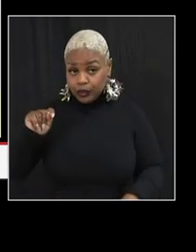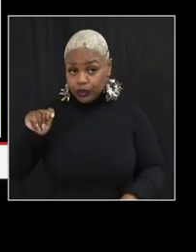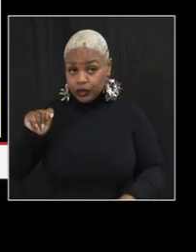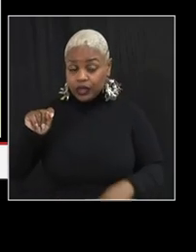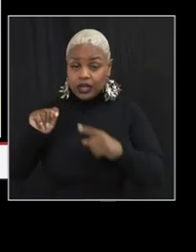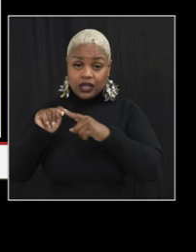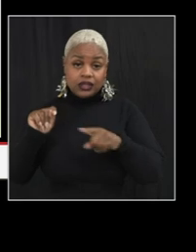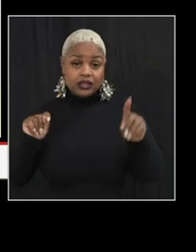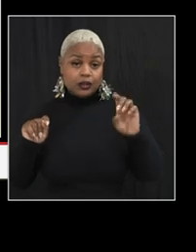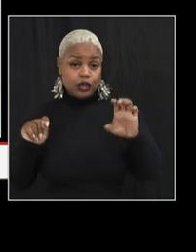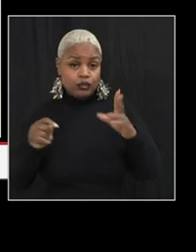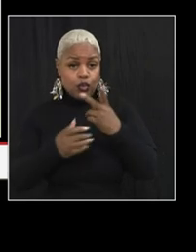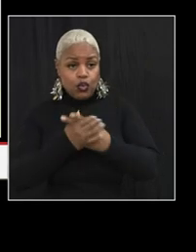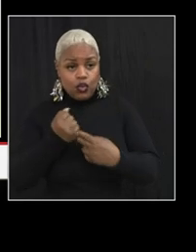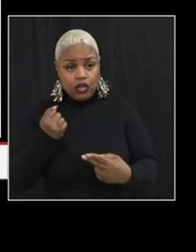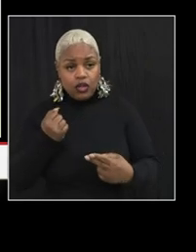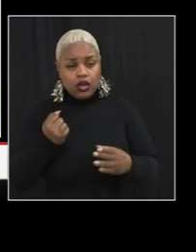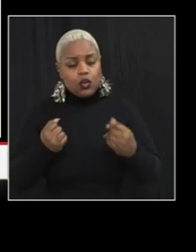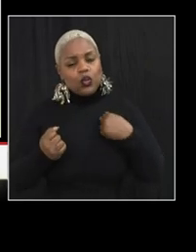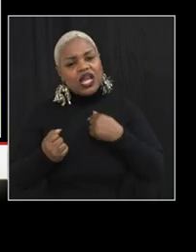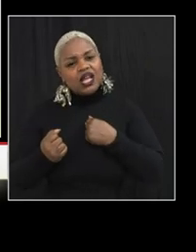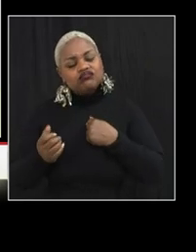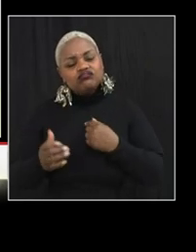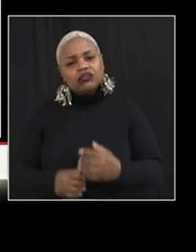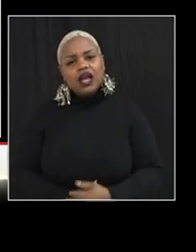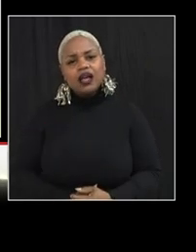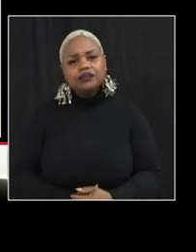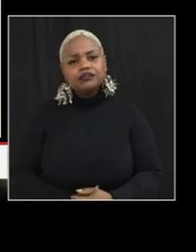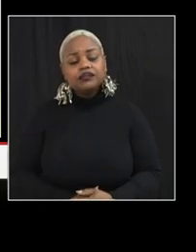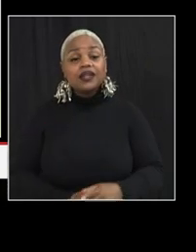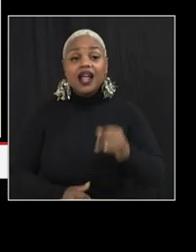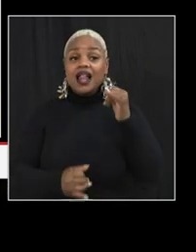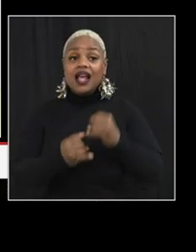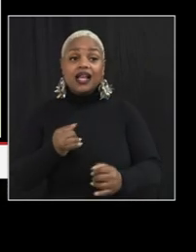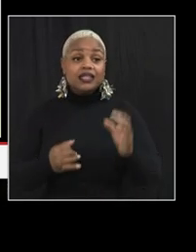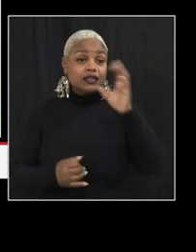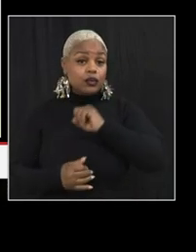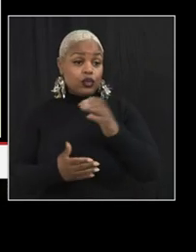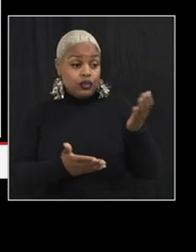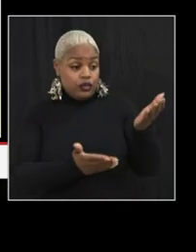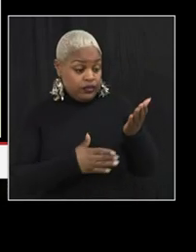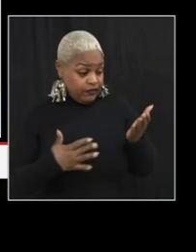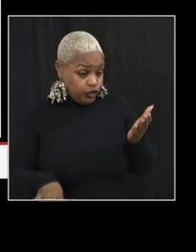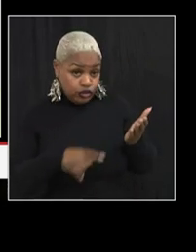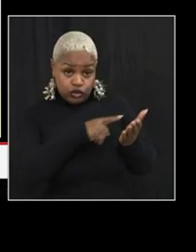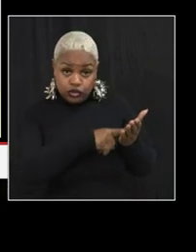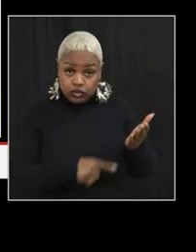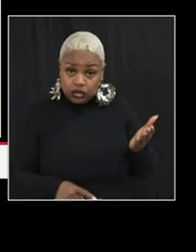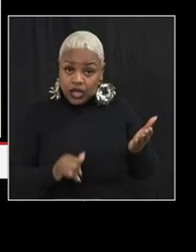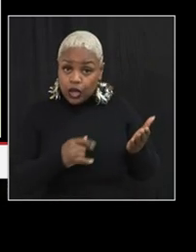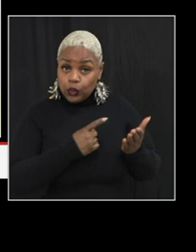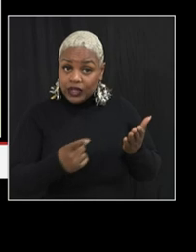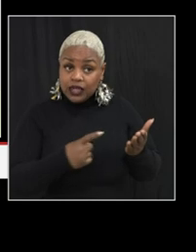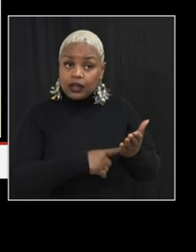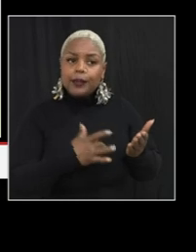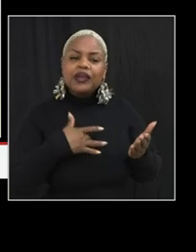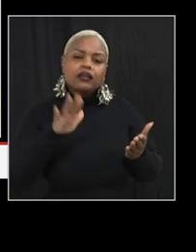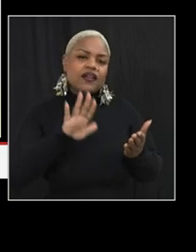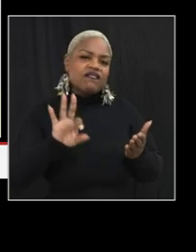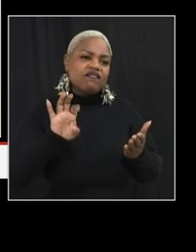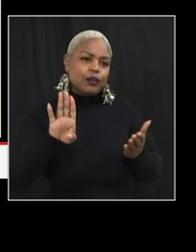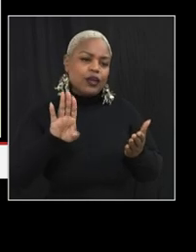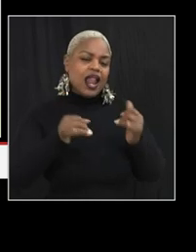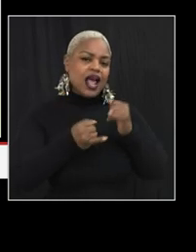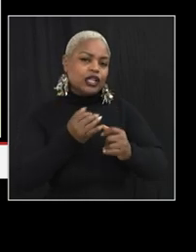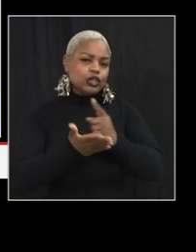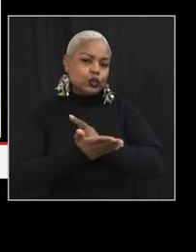estimates from the CFO, and the final estimates we get at the end of this week, typically end of February, and that is the number that